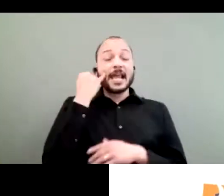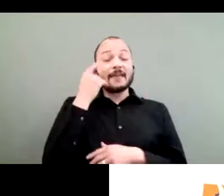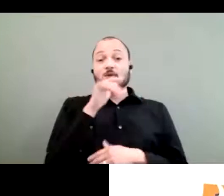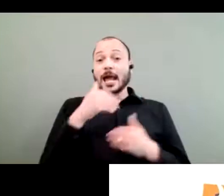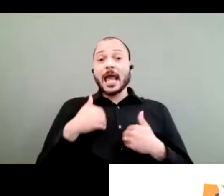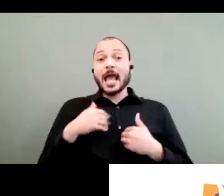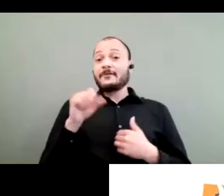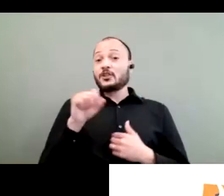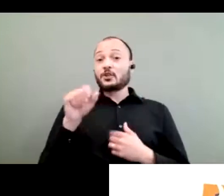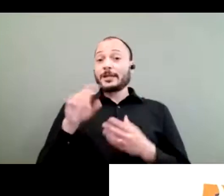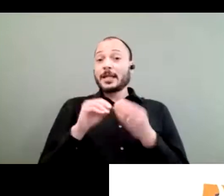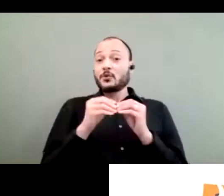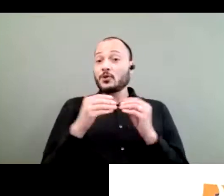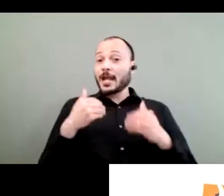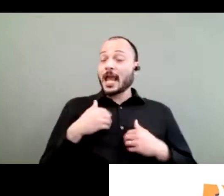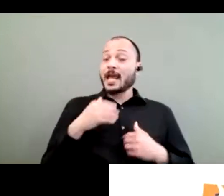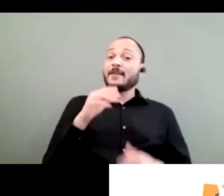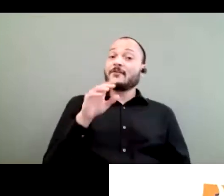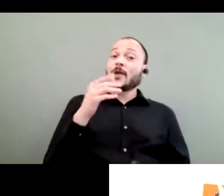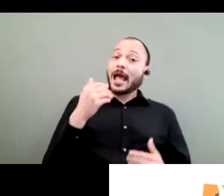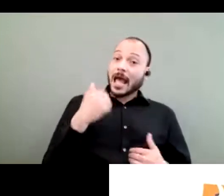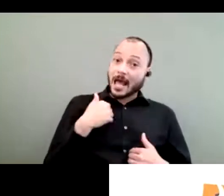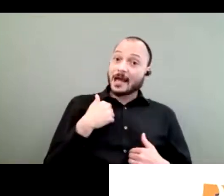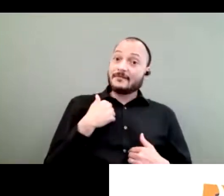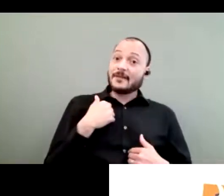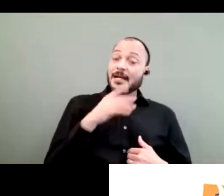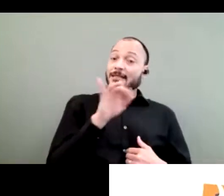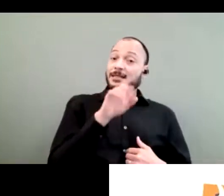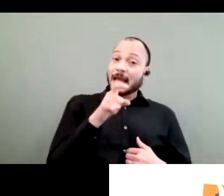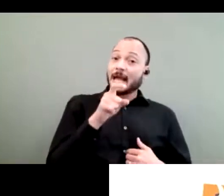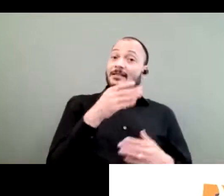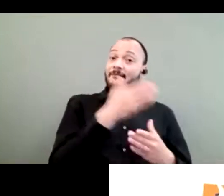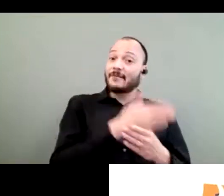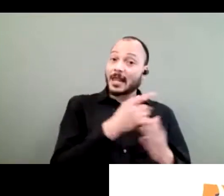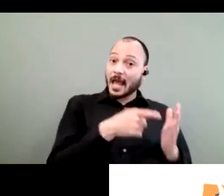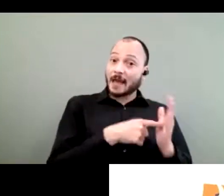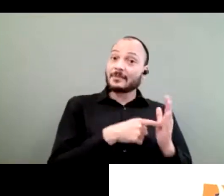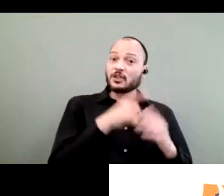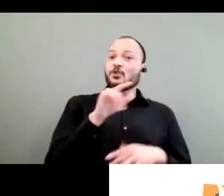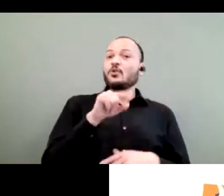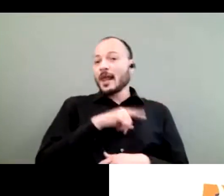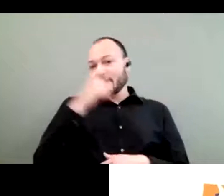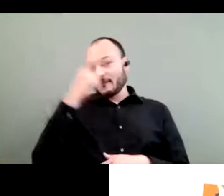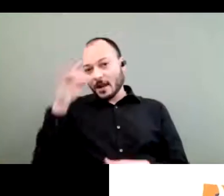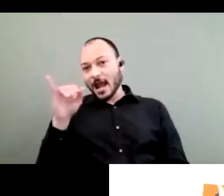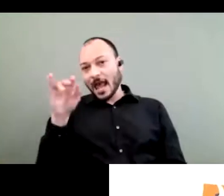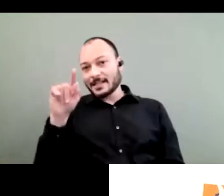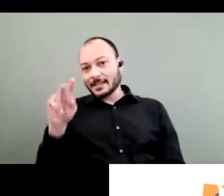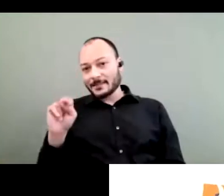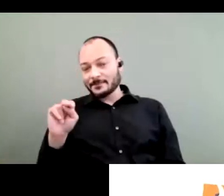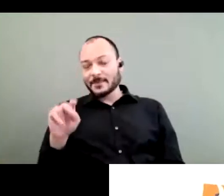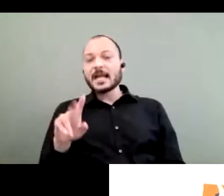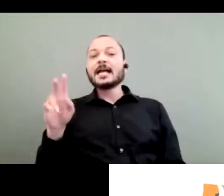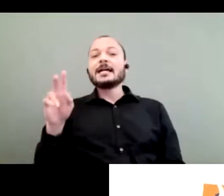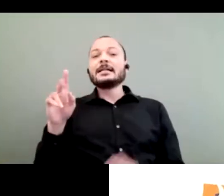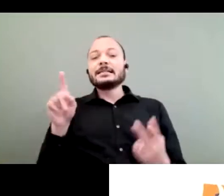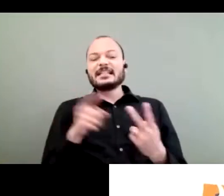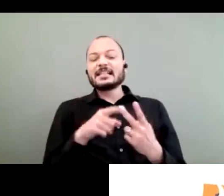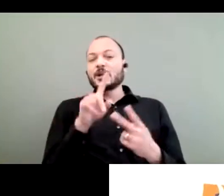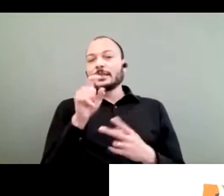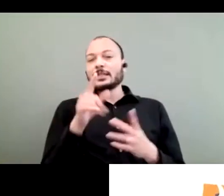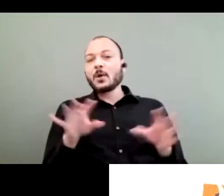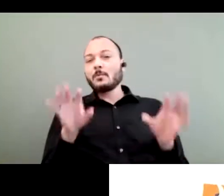federal tax filing obligation, then you qualify for an ITIN. The second question is actually a very important question, and it comes